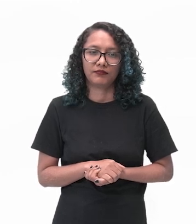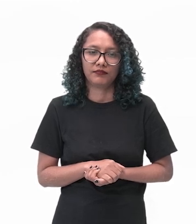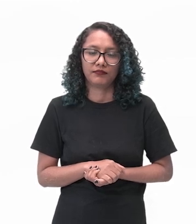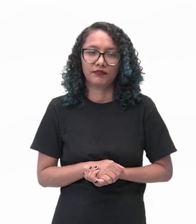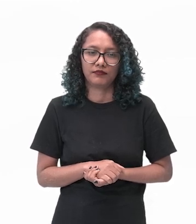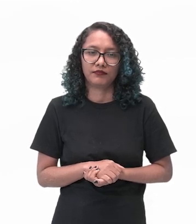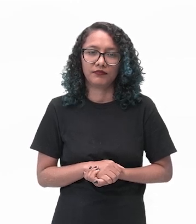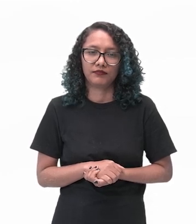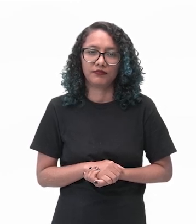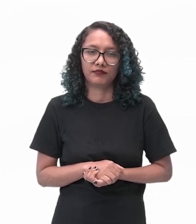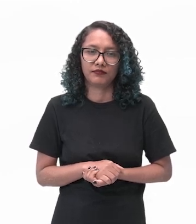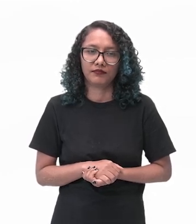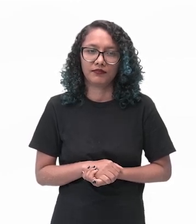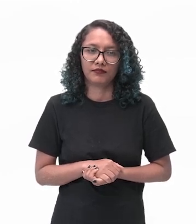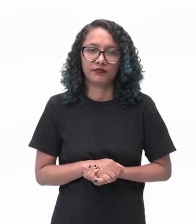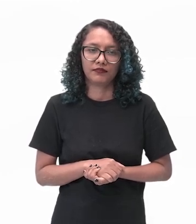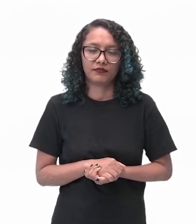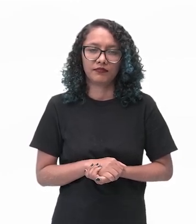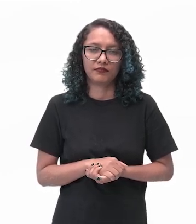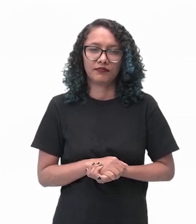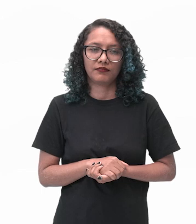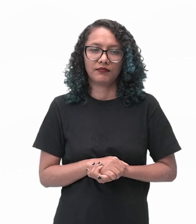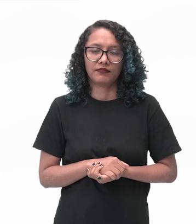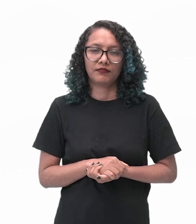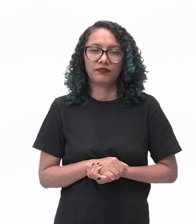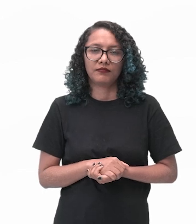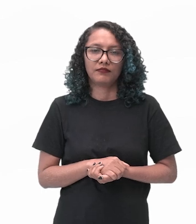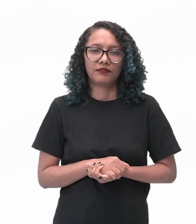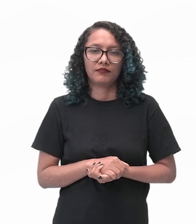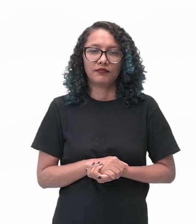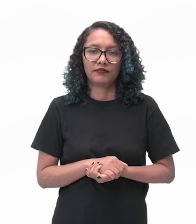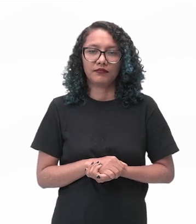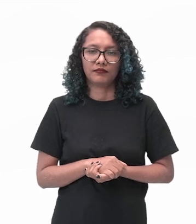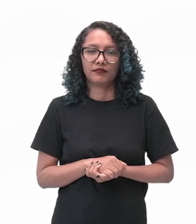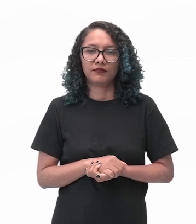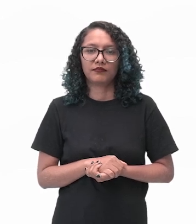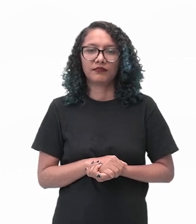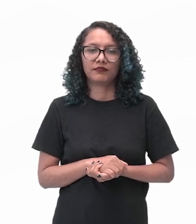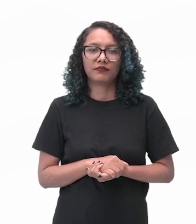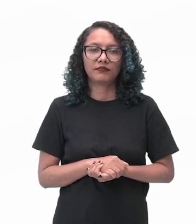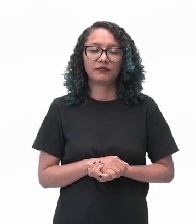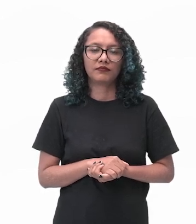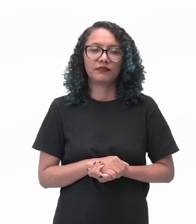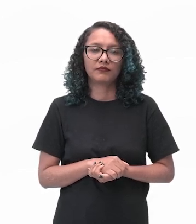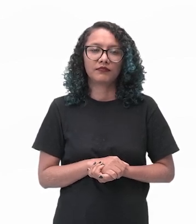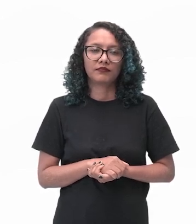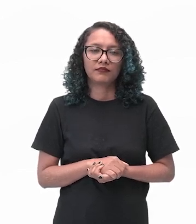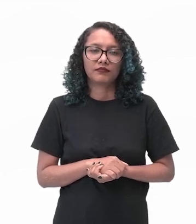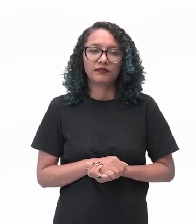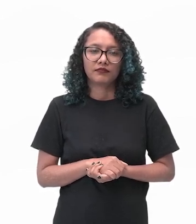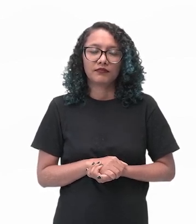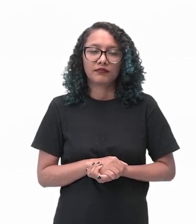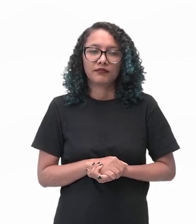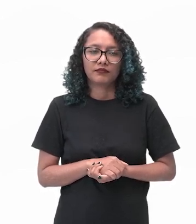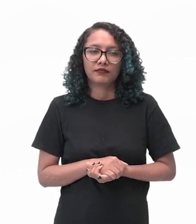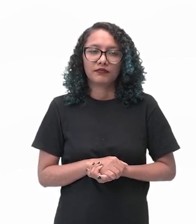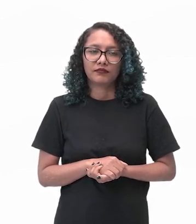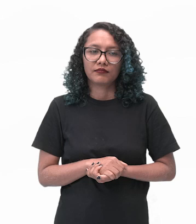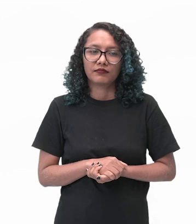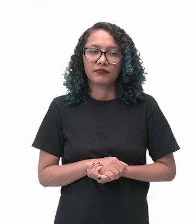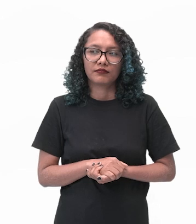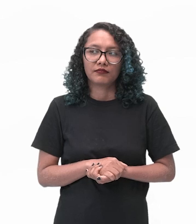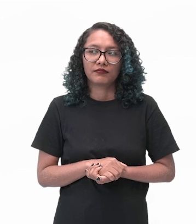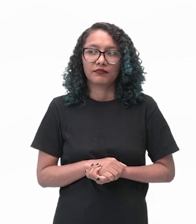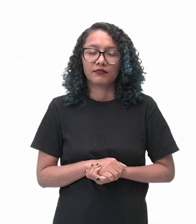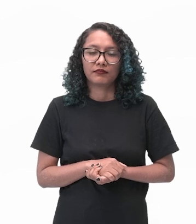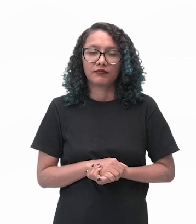The international community has recognized the need to address both environmental